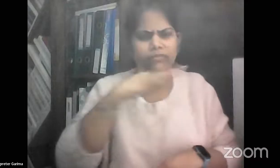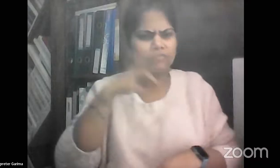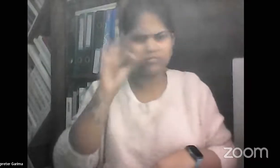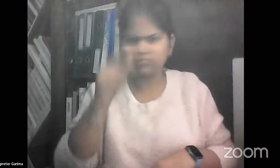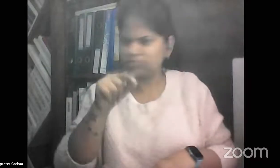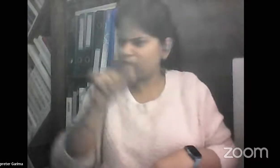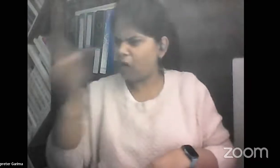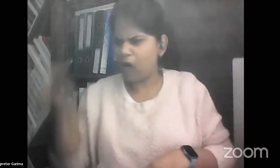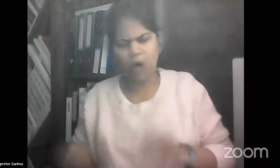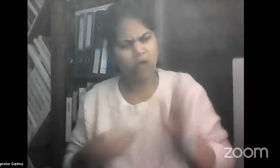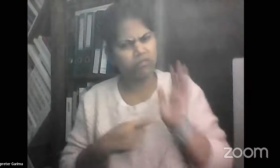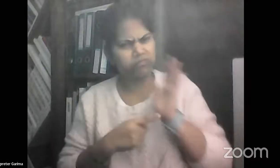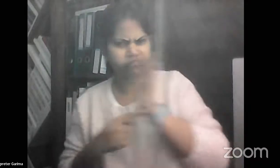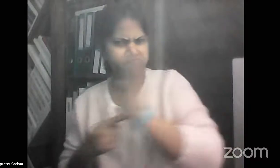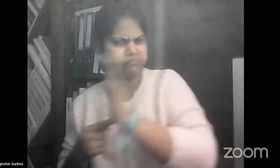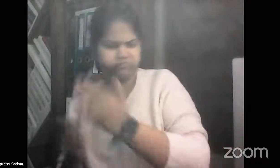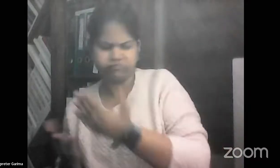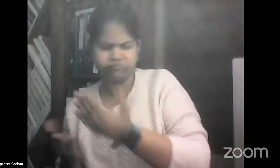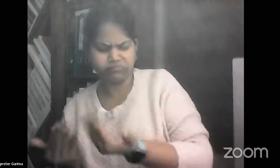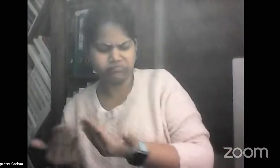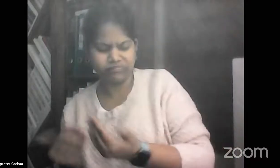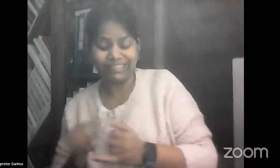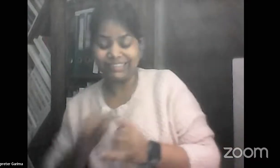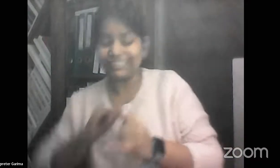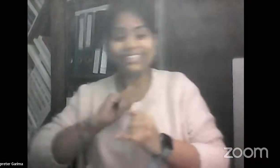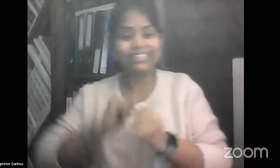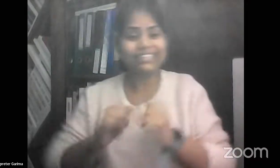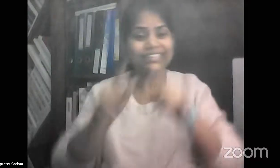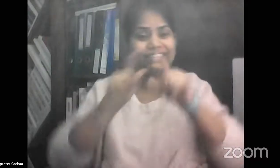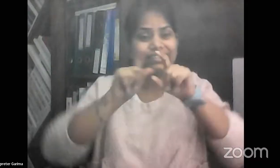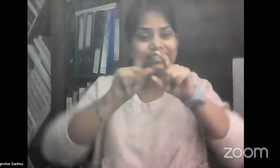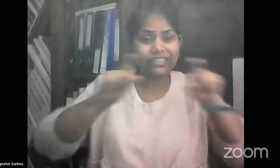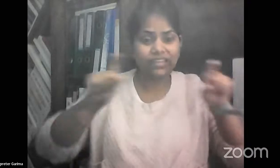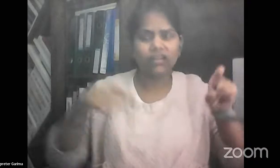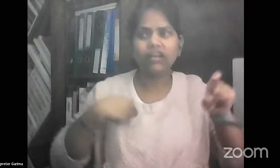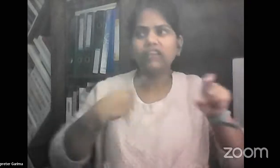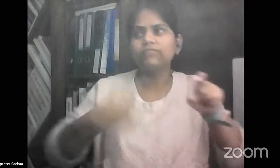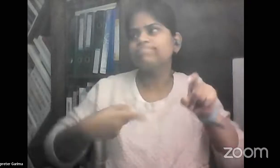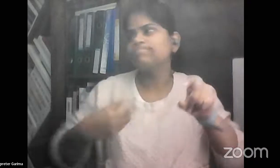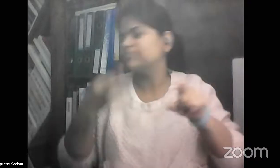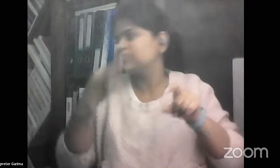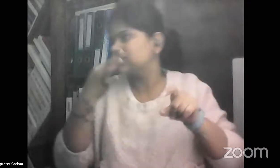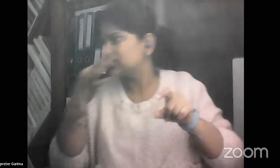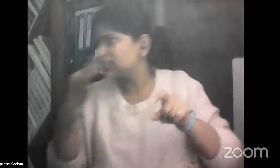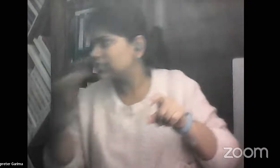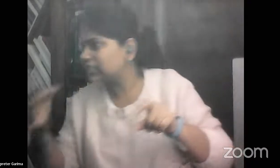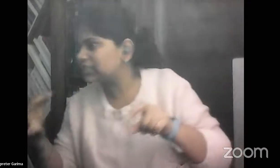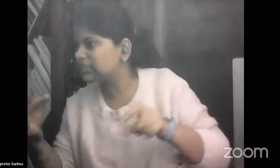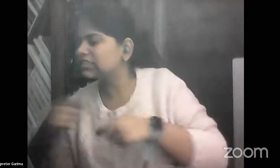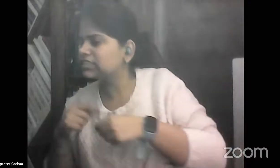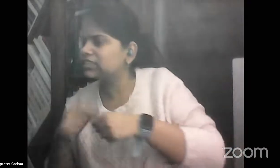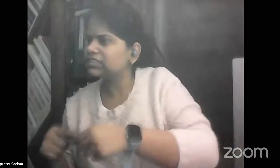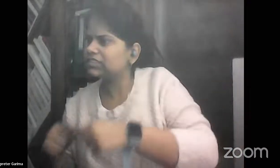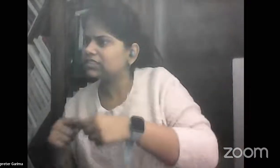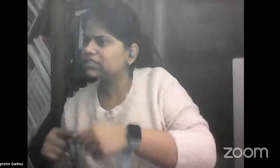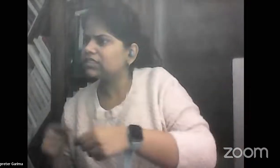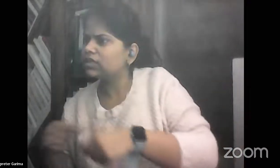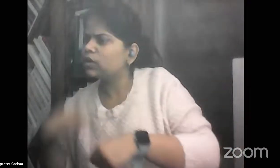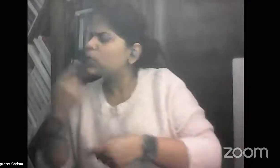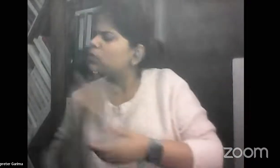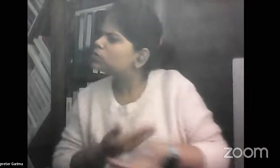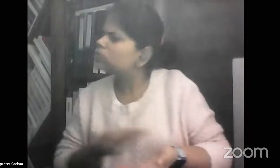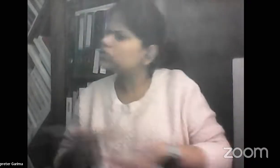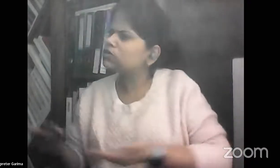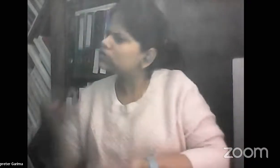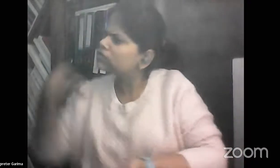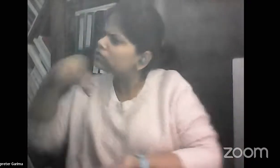everybody. And also the last line, I often question, which I would repeat, that they also serve who only stand and